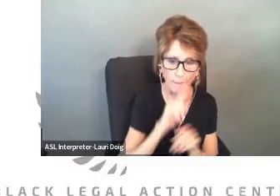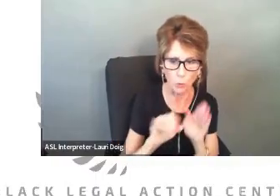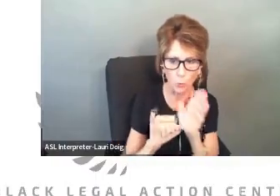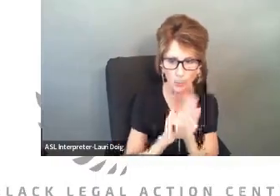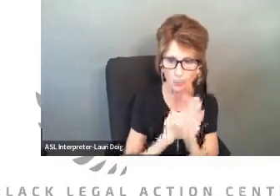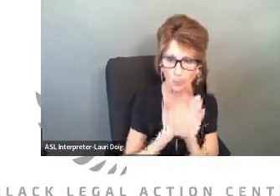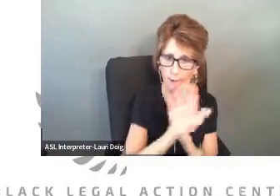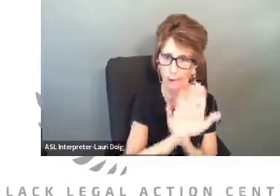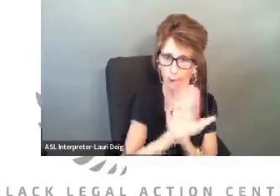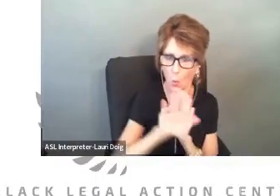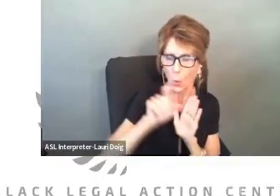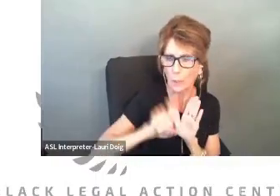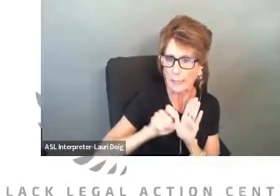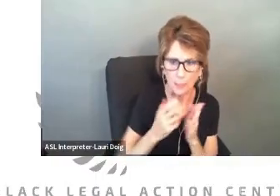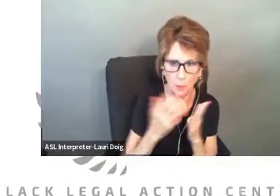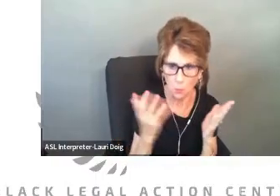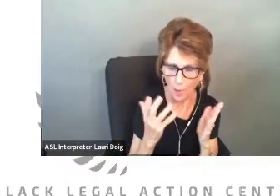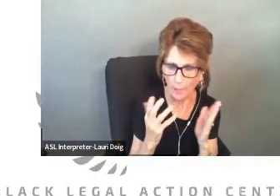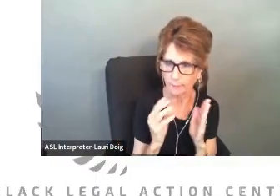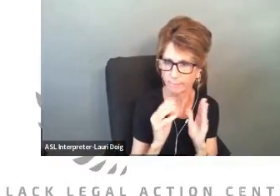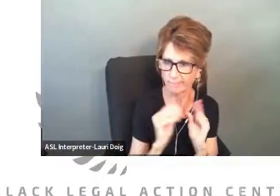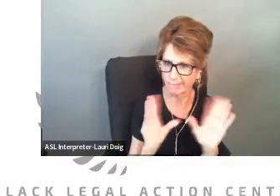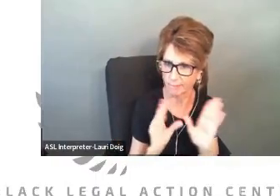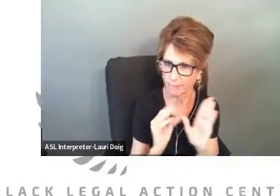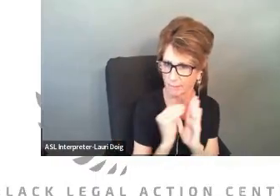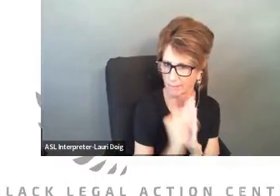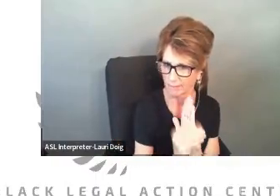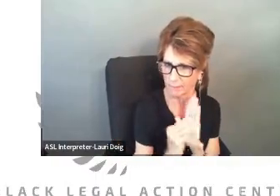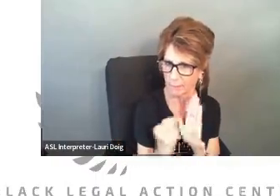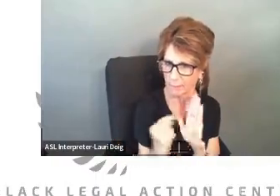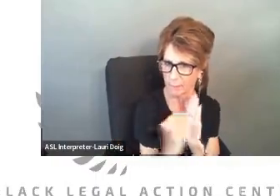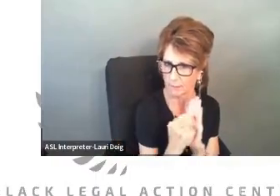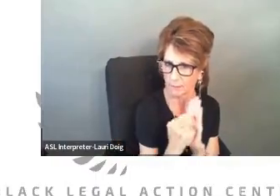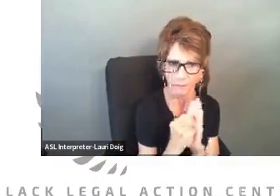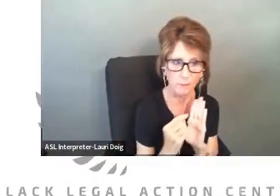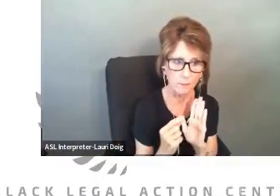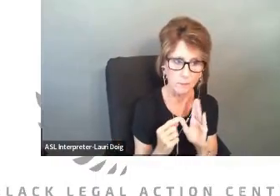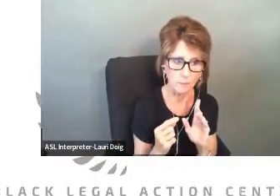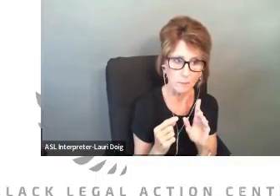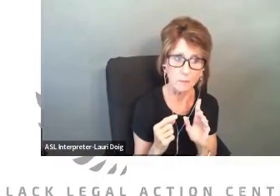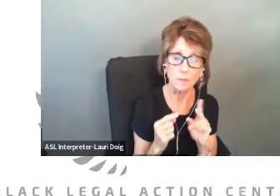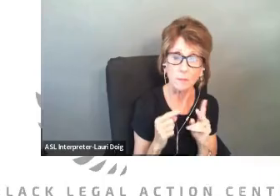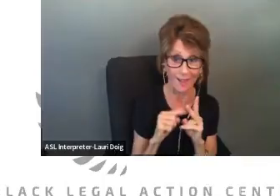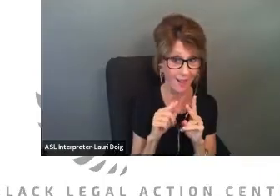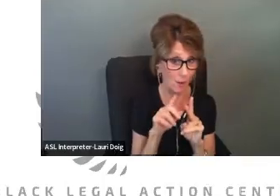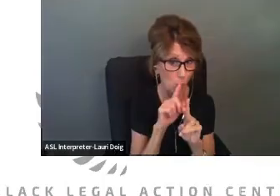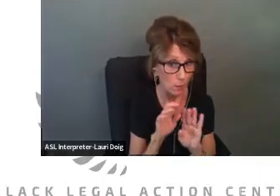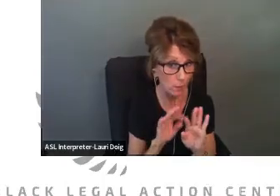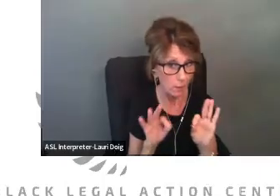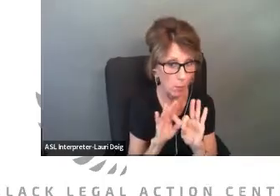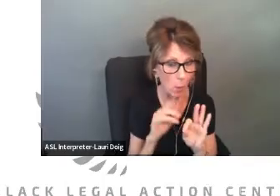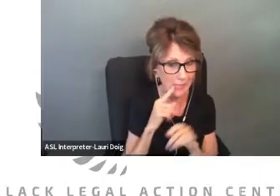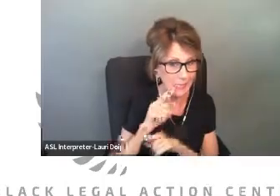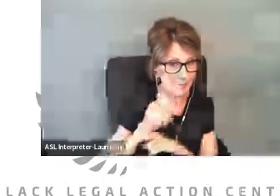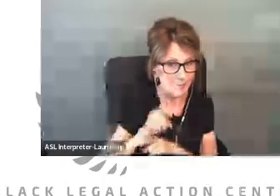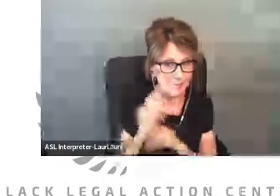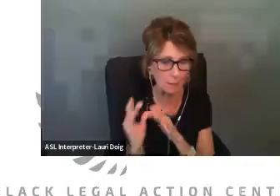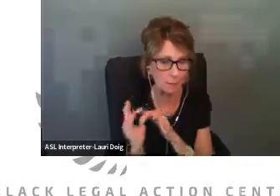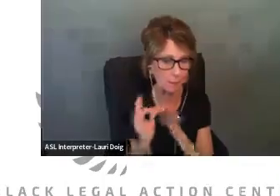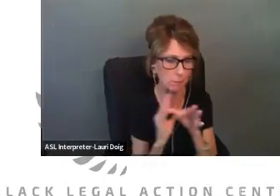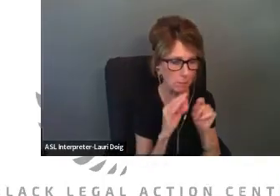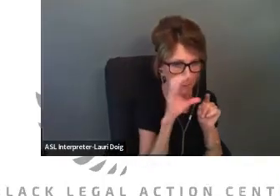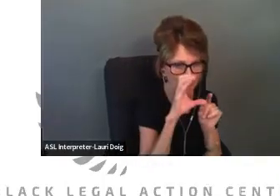need. And it's also useful for you to identify the ground in the code that you're relying on